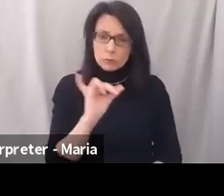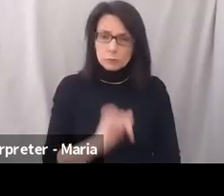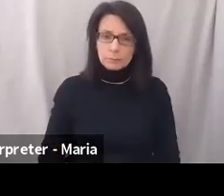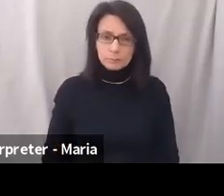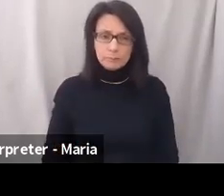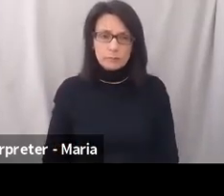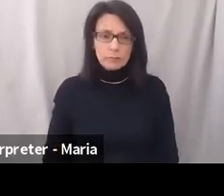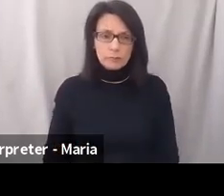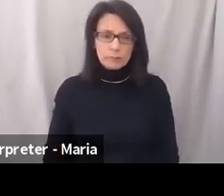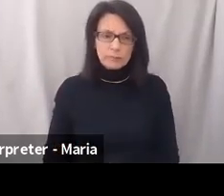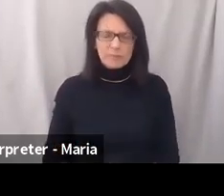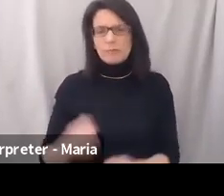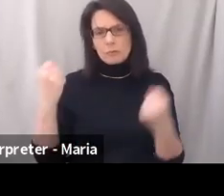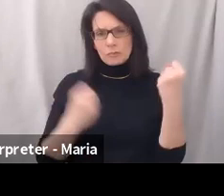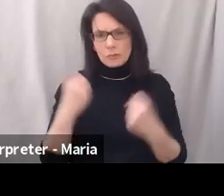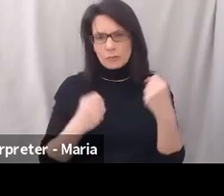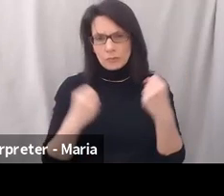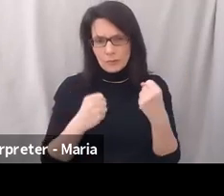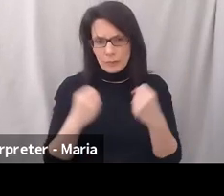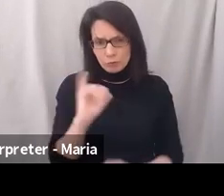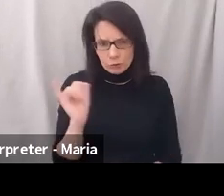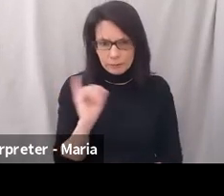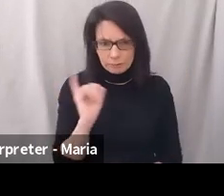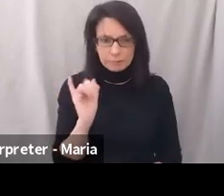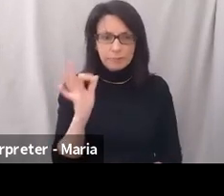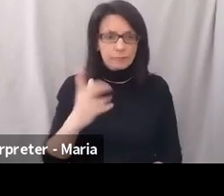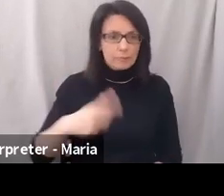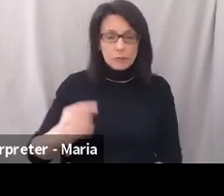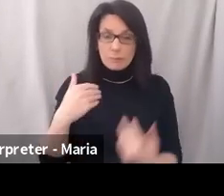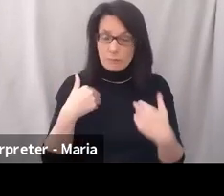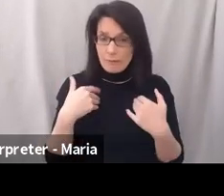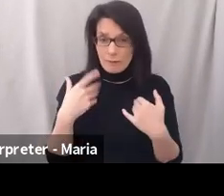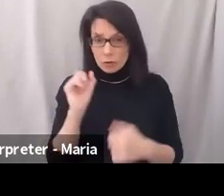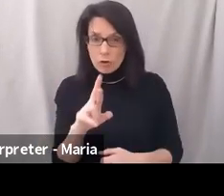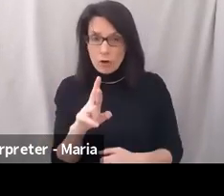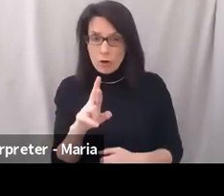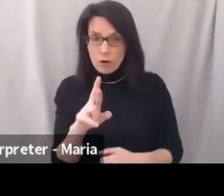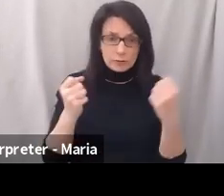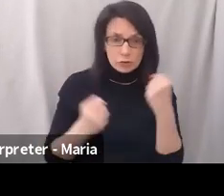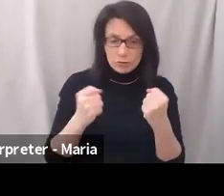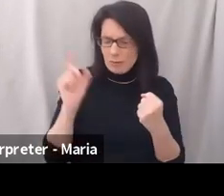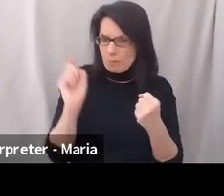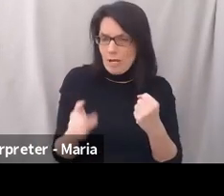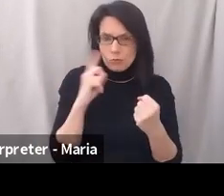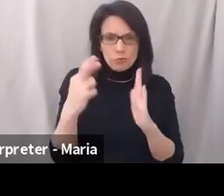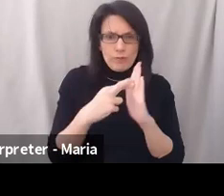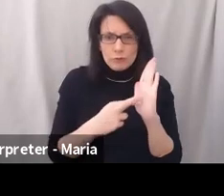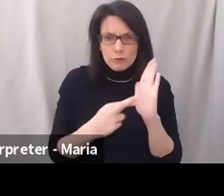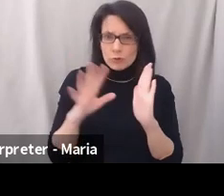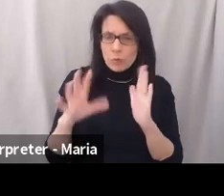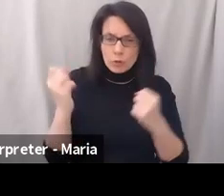We all know about auto insurance. We definitely need a car insurance to register your car and have a plate